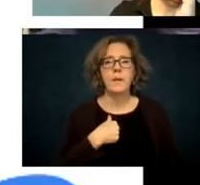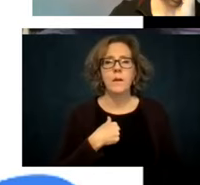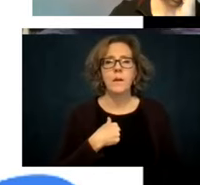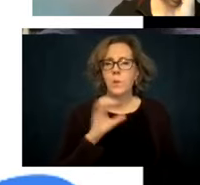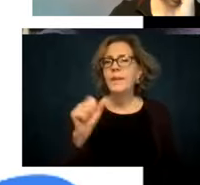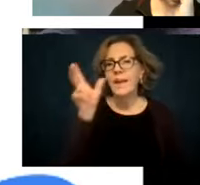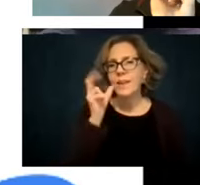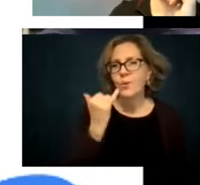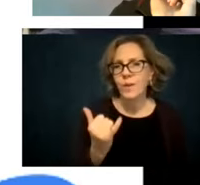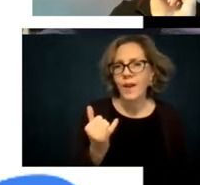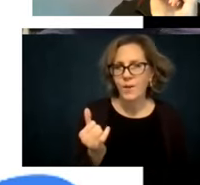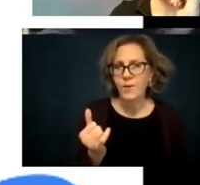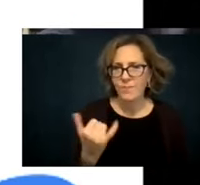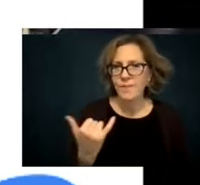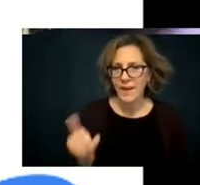Oh,